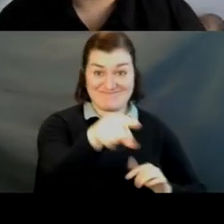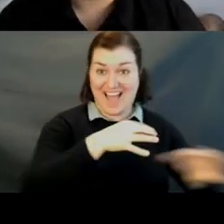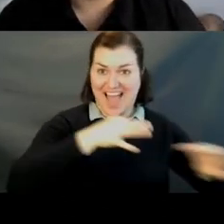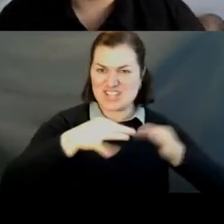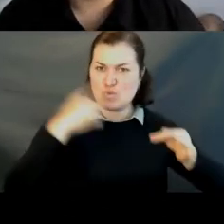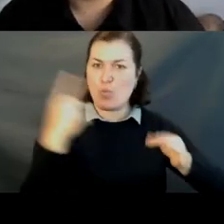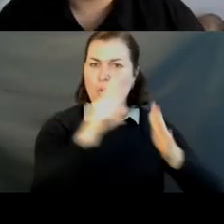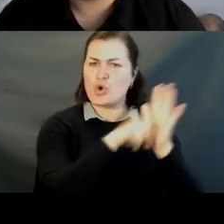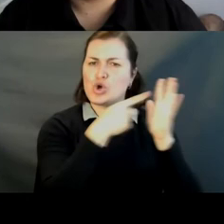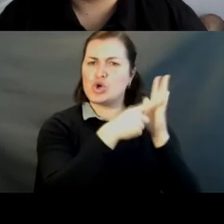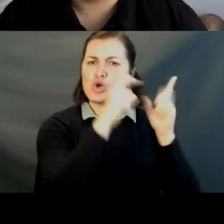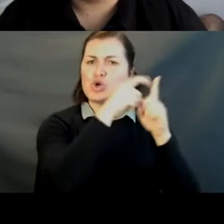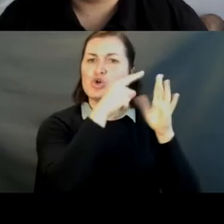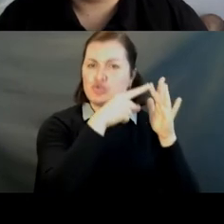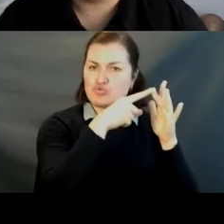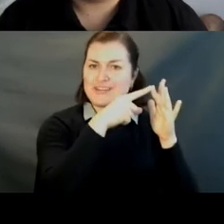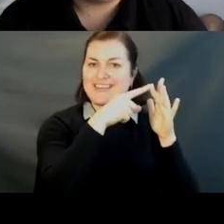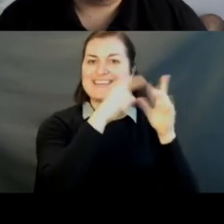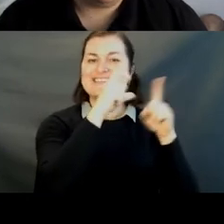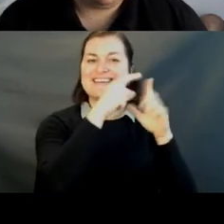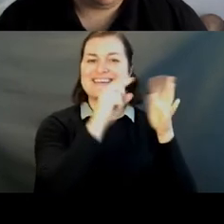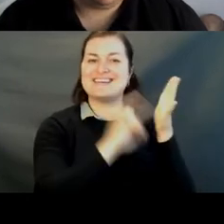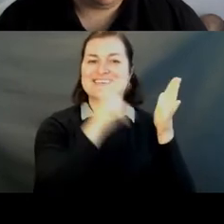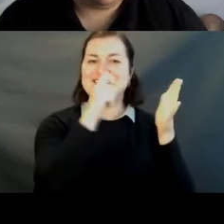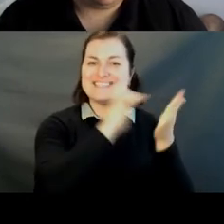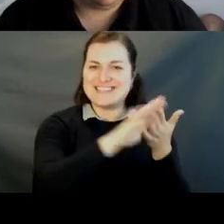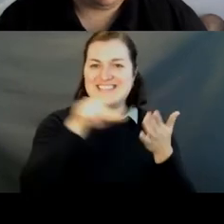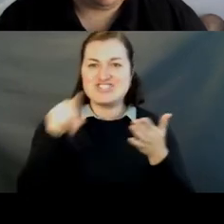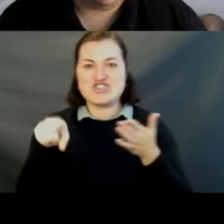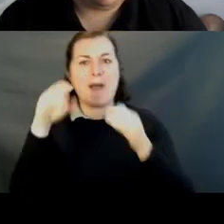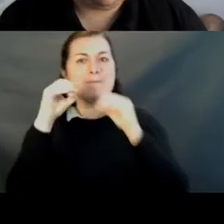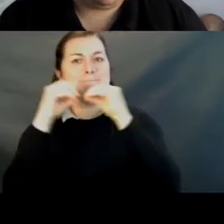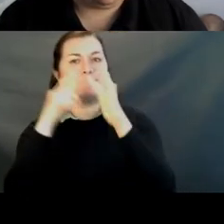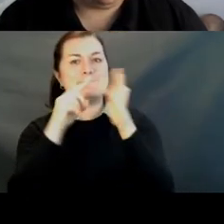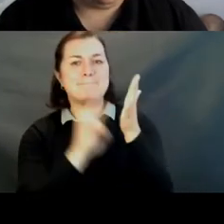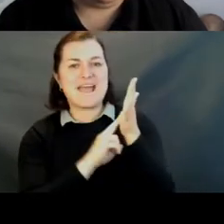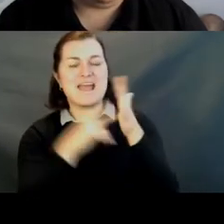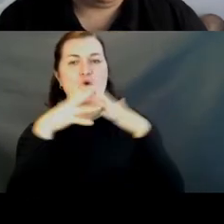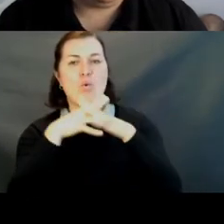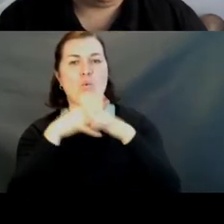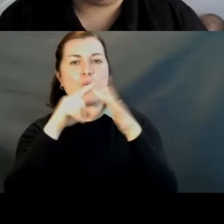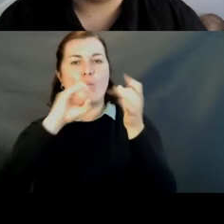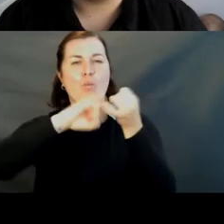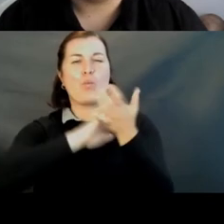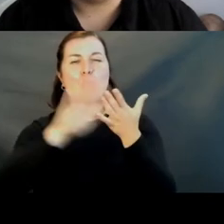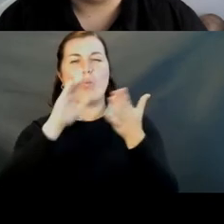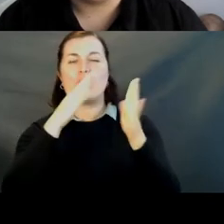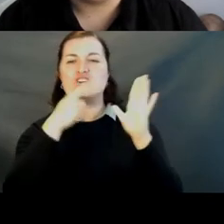and Alice were Peter Pan and Alice in Wonderland. And these were their actual, the people who it was